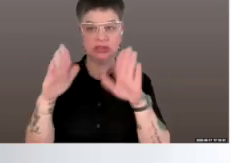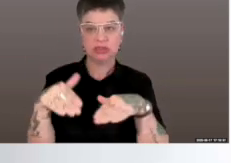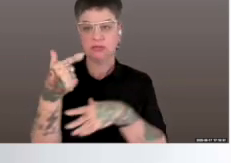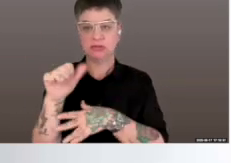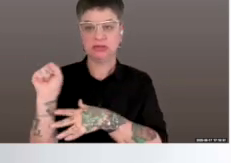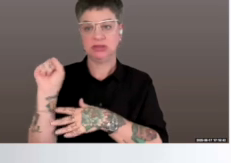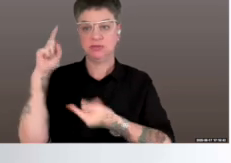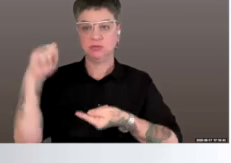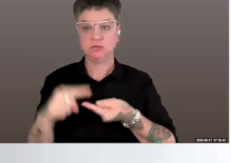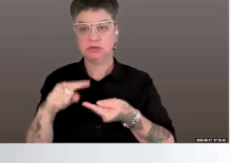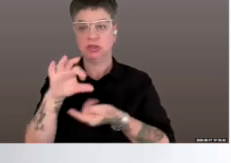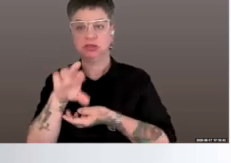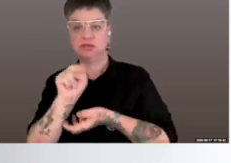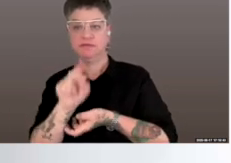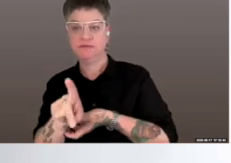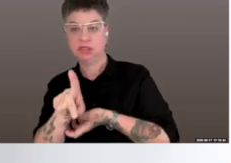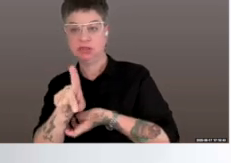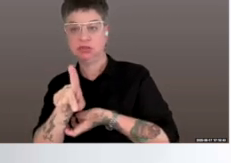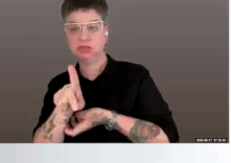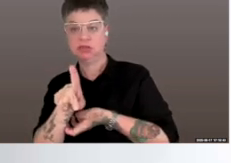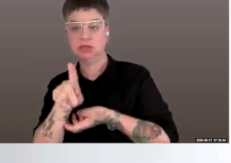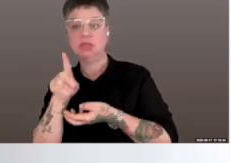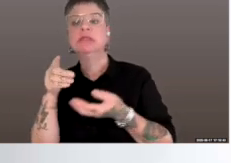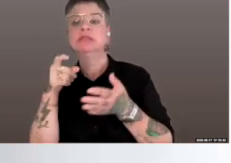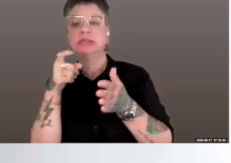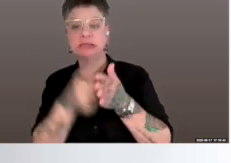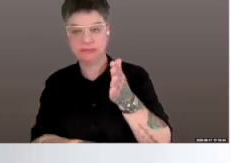the investments that we make.